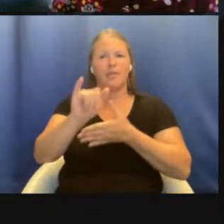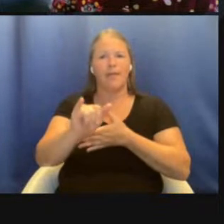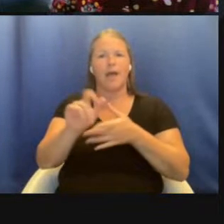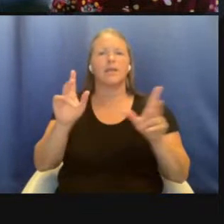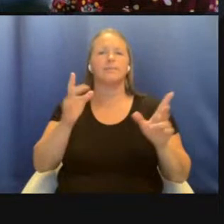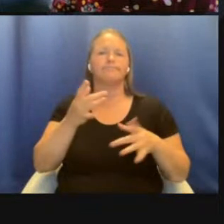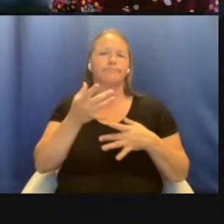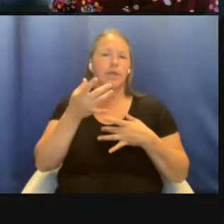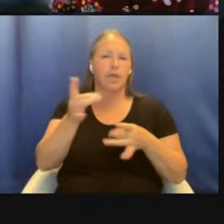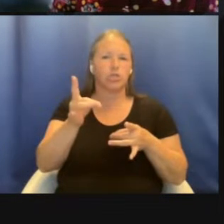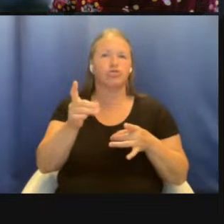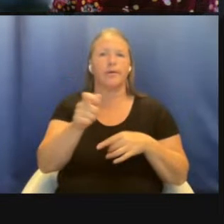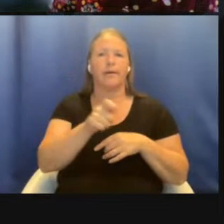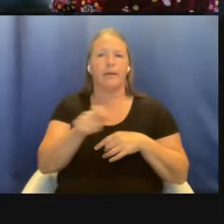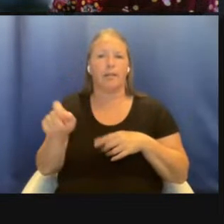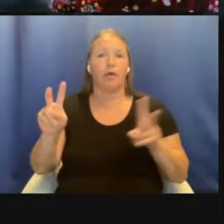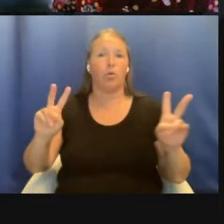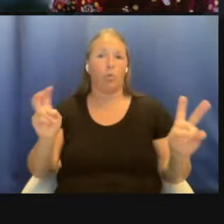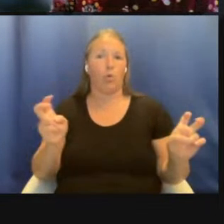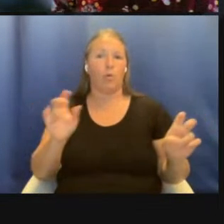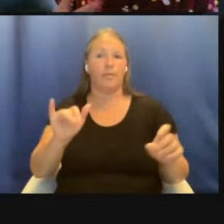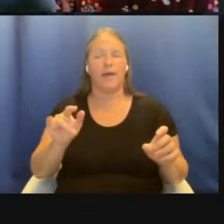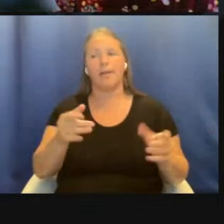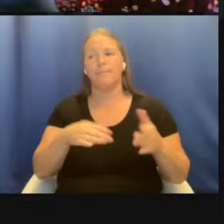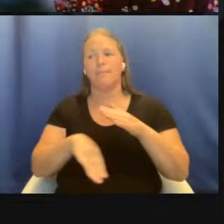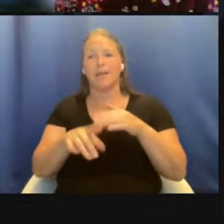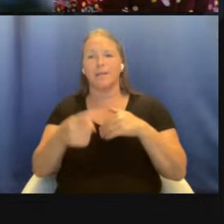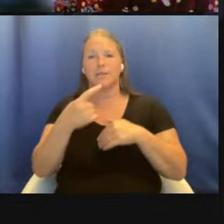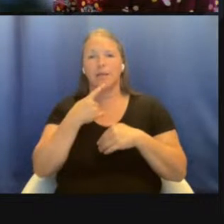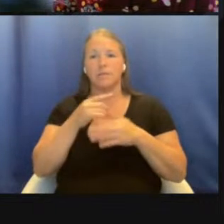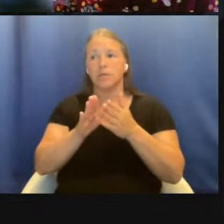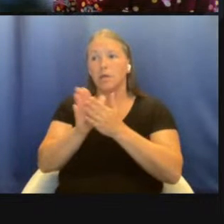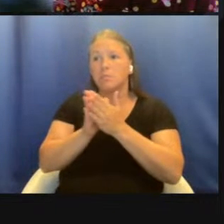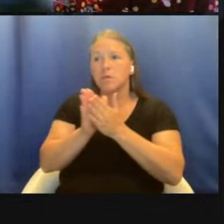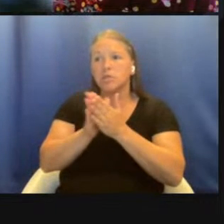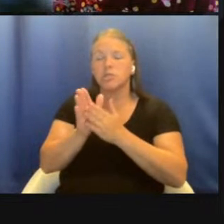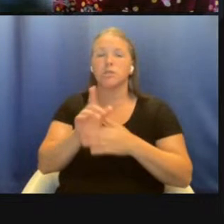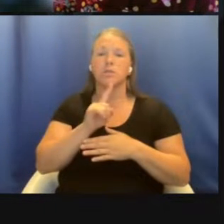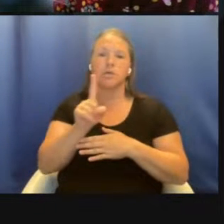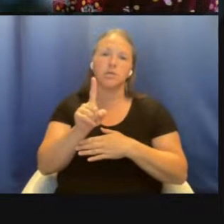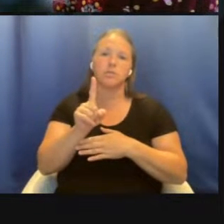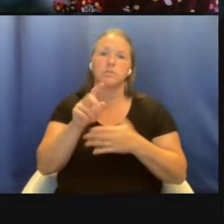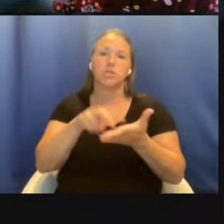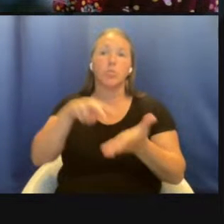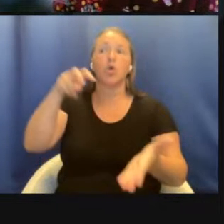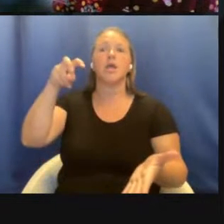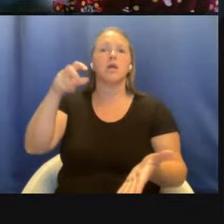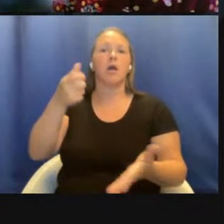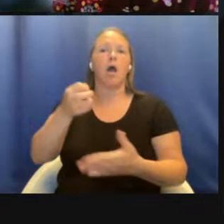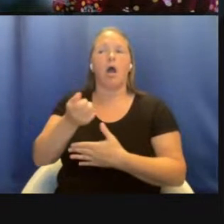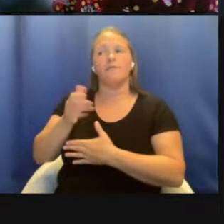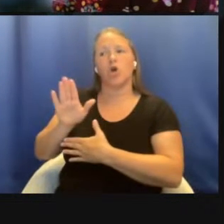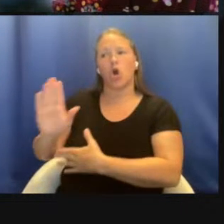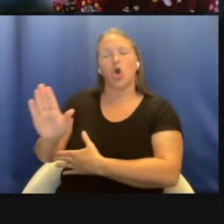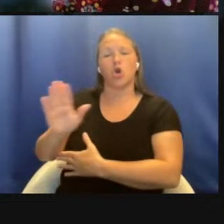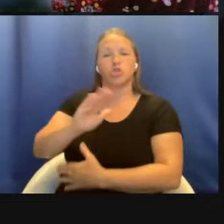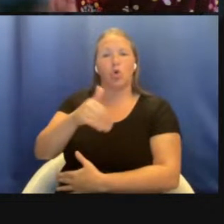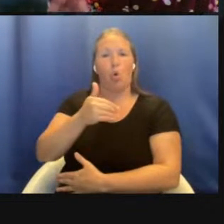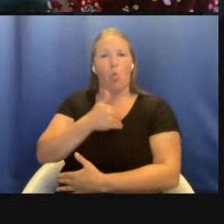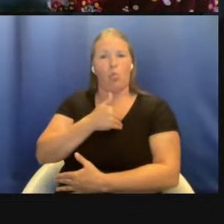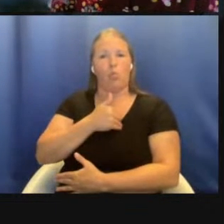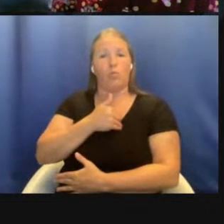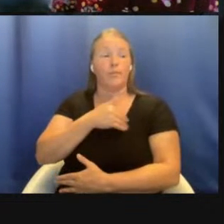which essentially says that ambition was the motor spring of her soul. And Elizabeth writes